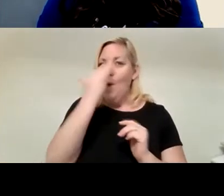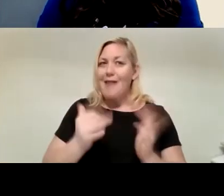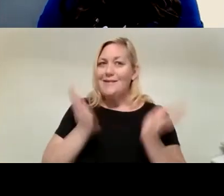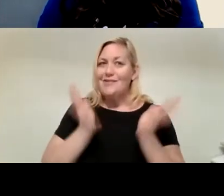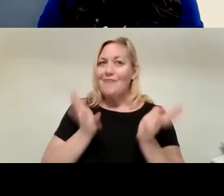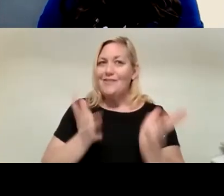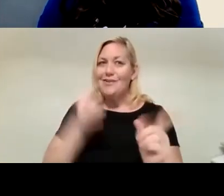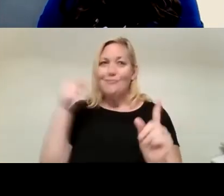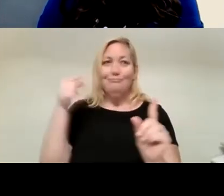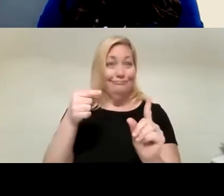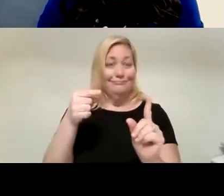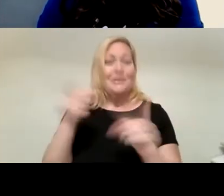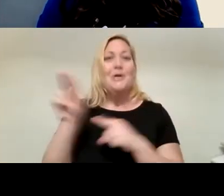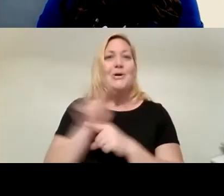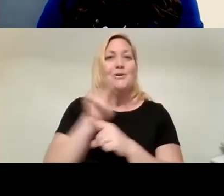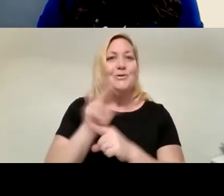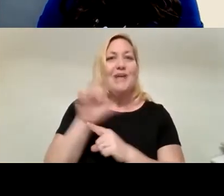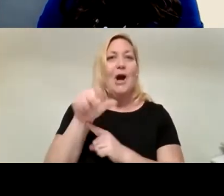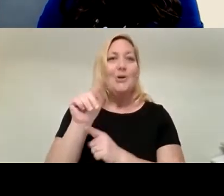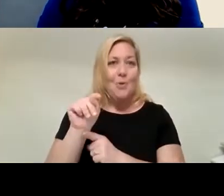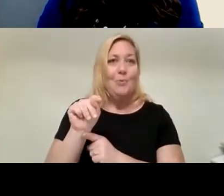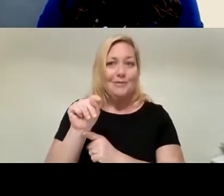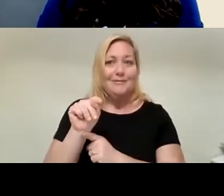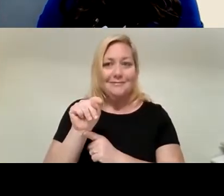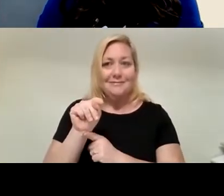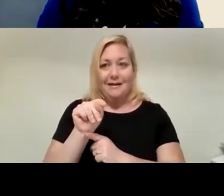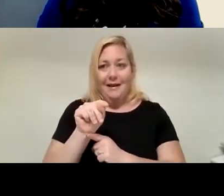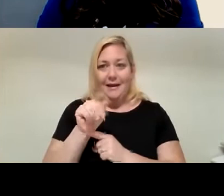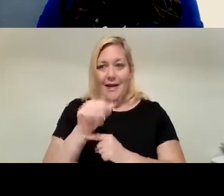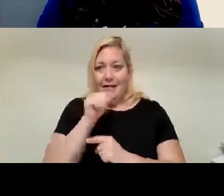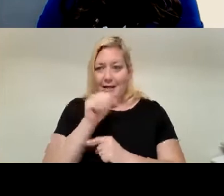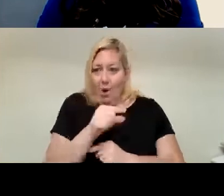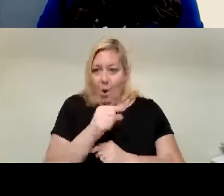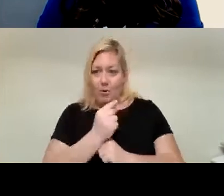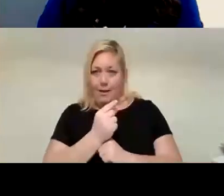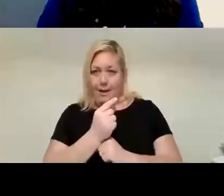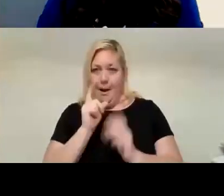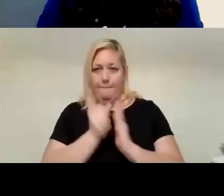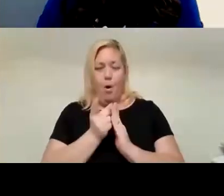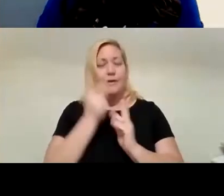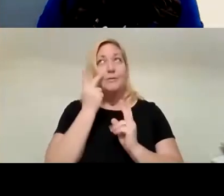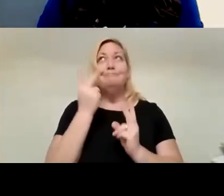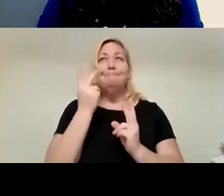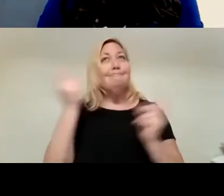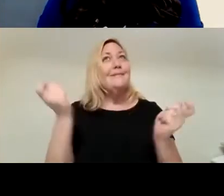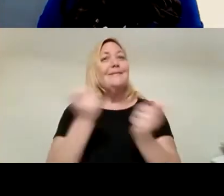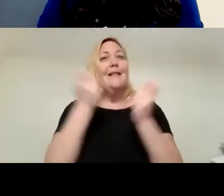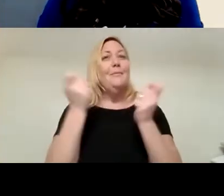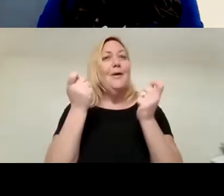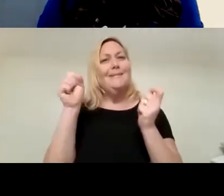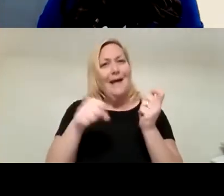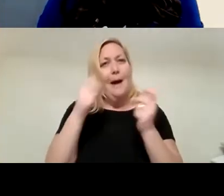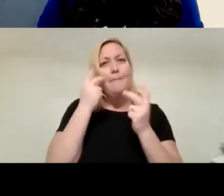is about, in using October as not only a moment to celebrate, but a moment to reflect and